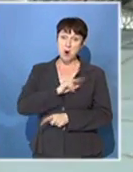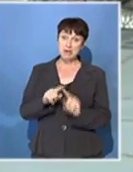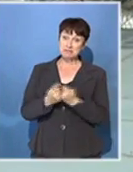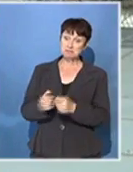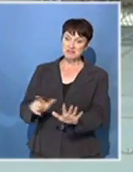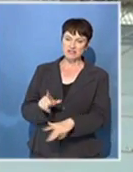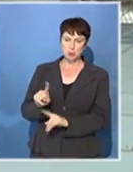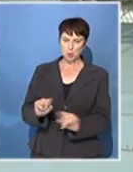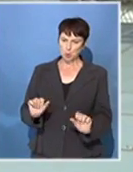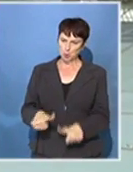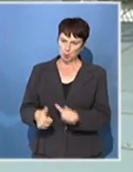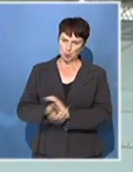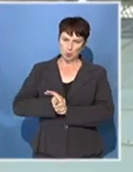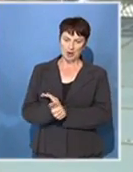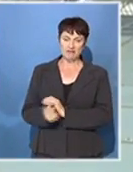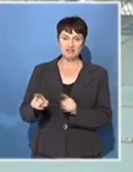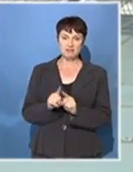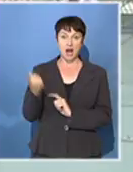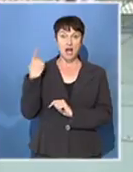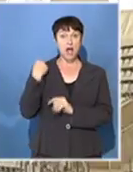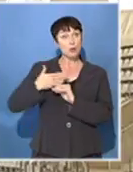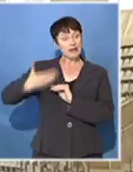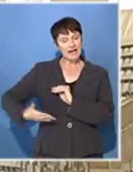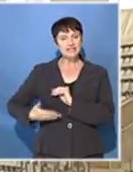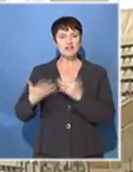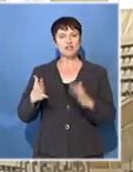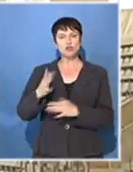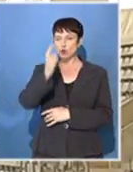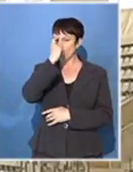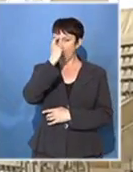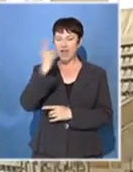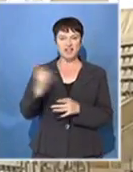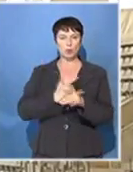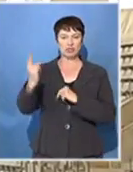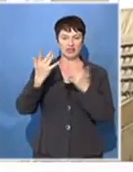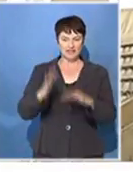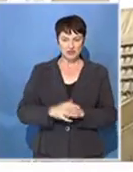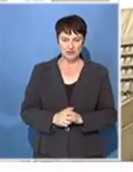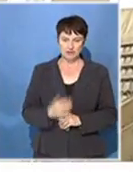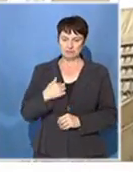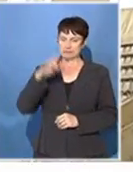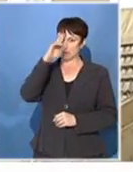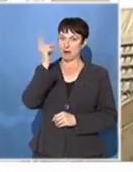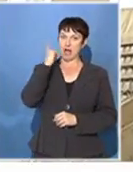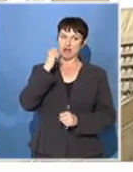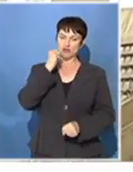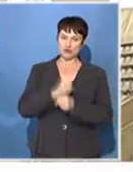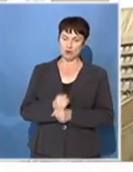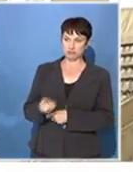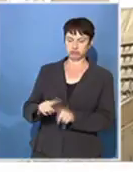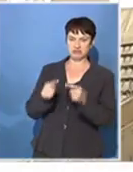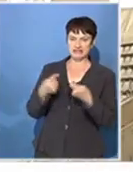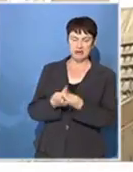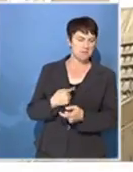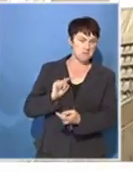champions and the victors at the Dubai Sevens last weekend. I remember last year we played the Blitzbok and it was an awesome match.